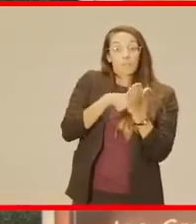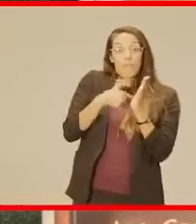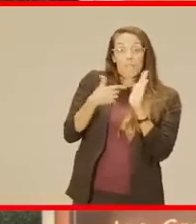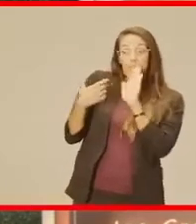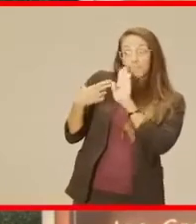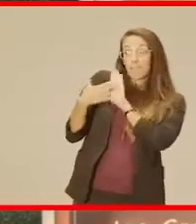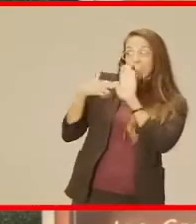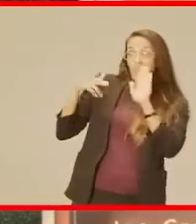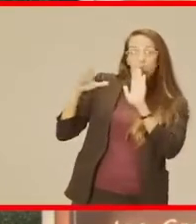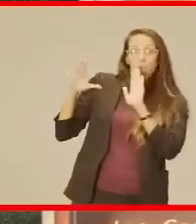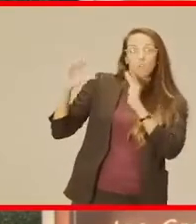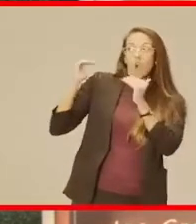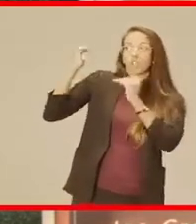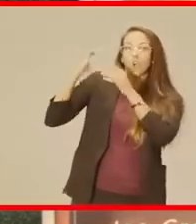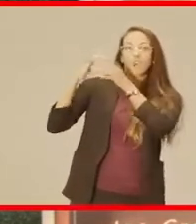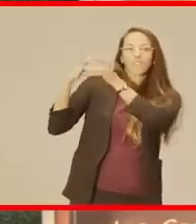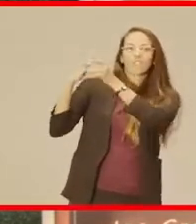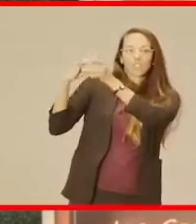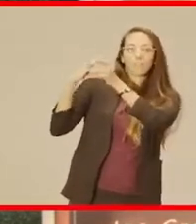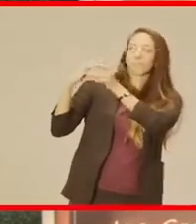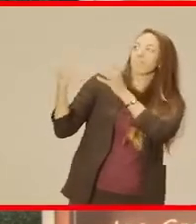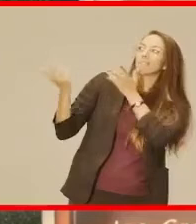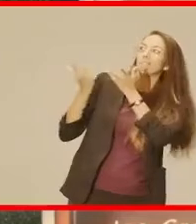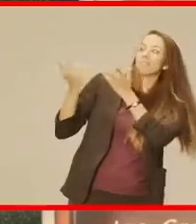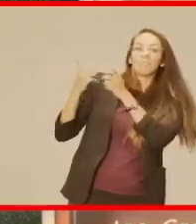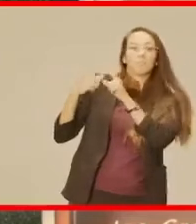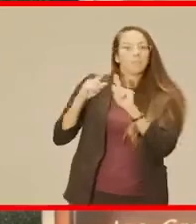them. But in Steven Universe,